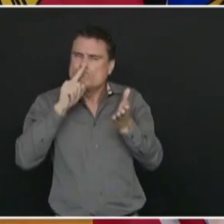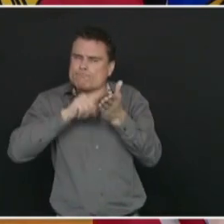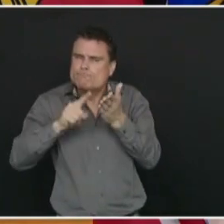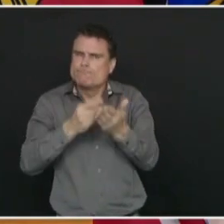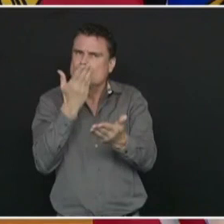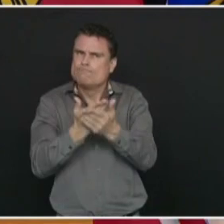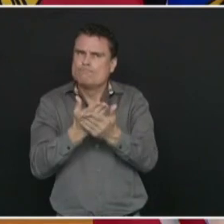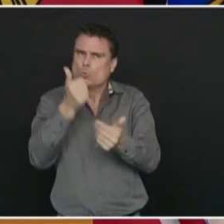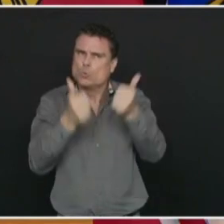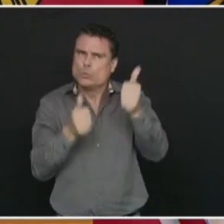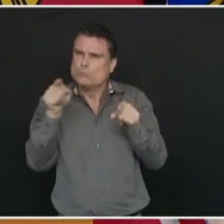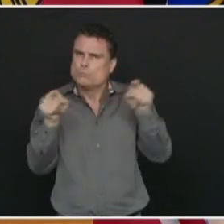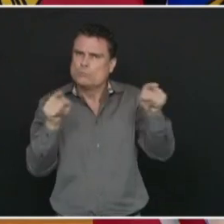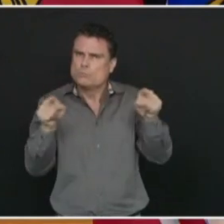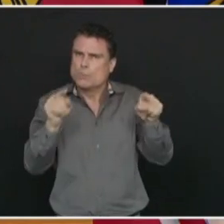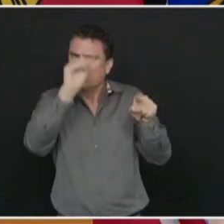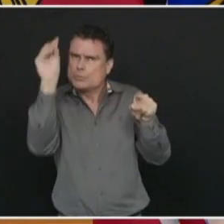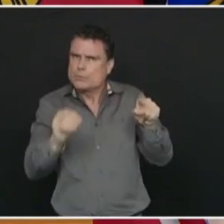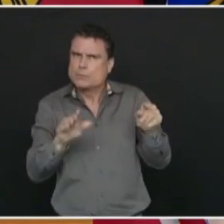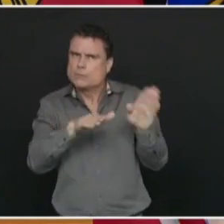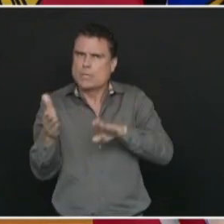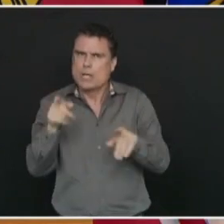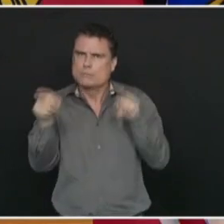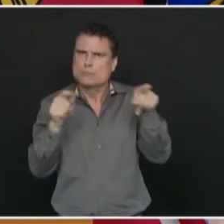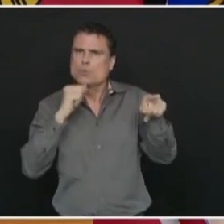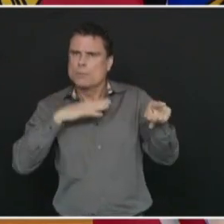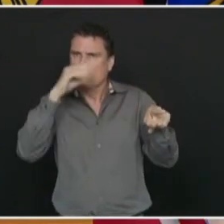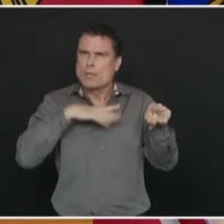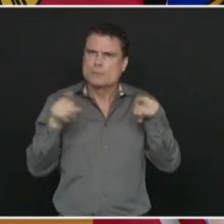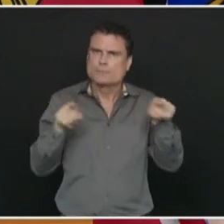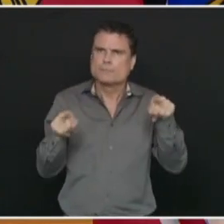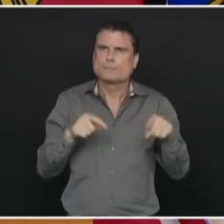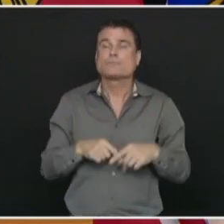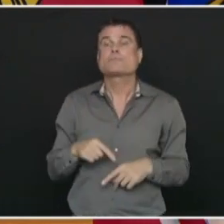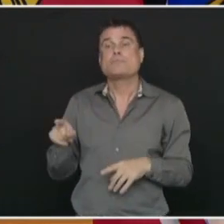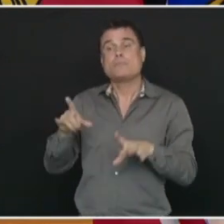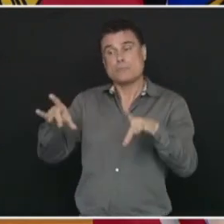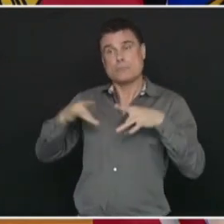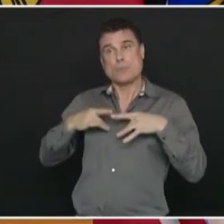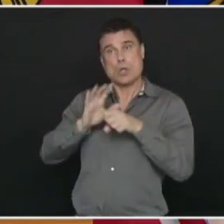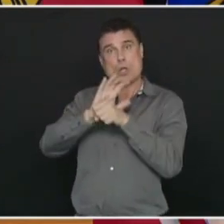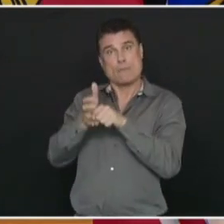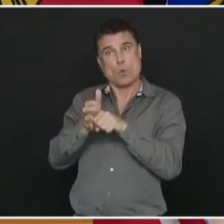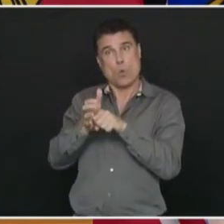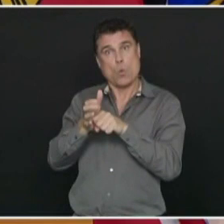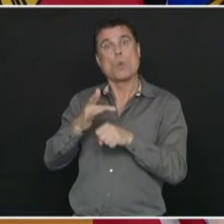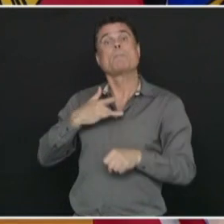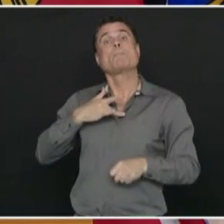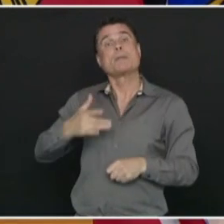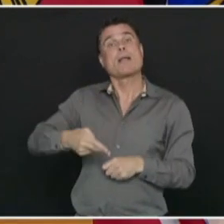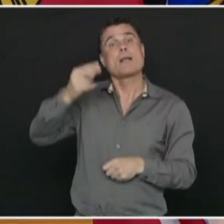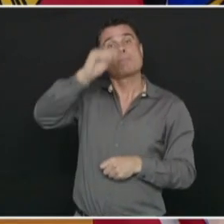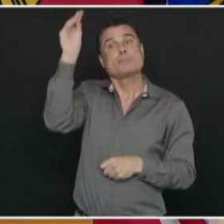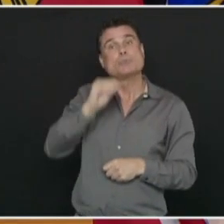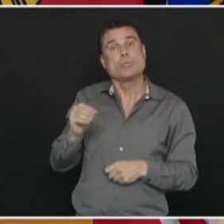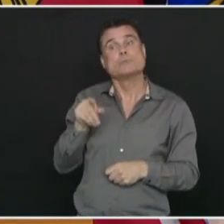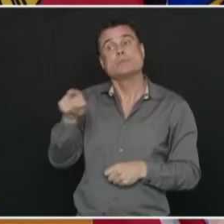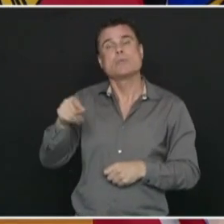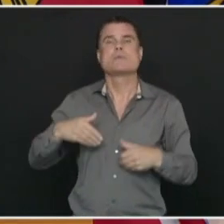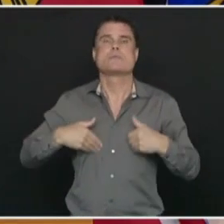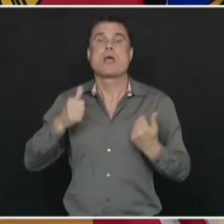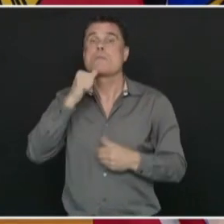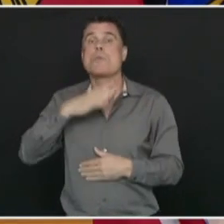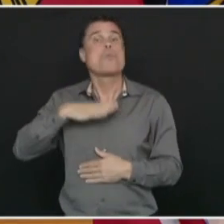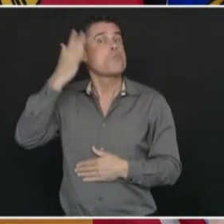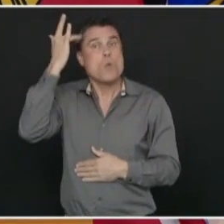showing any symptoms of COVID-19. But we're not getting information about how many residents here are being tested,